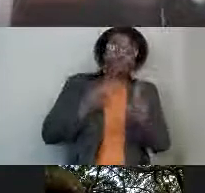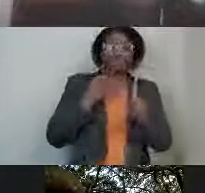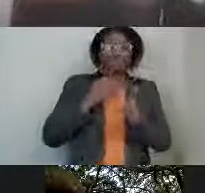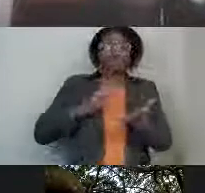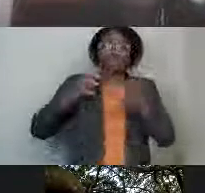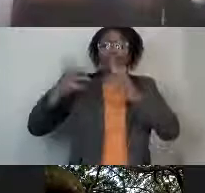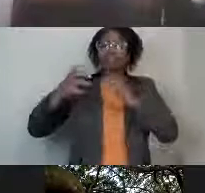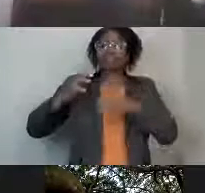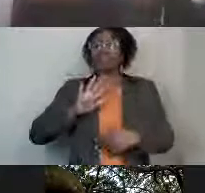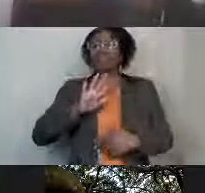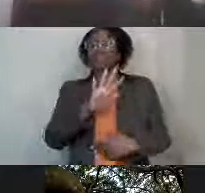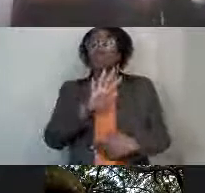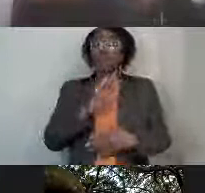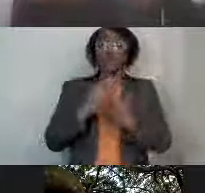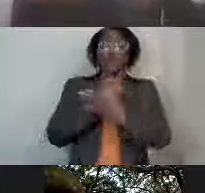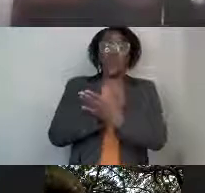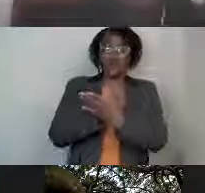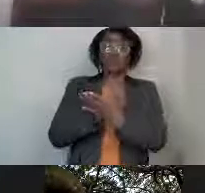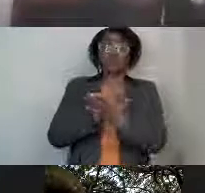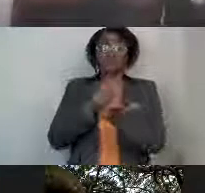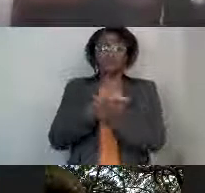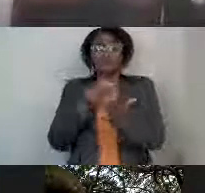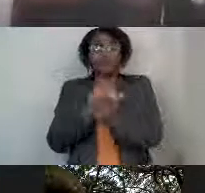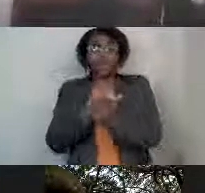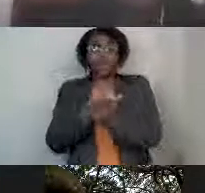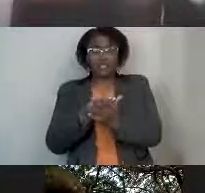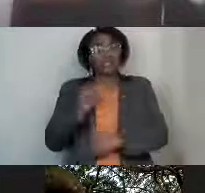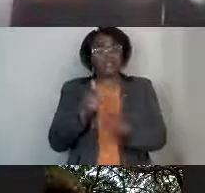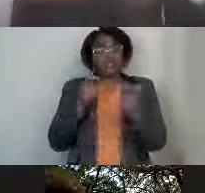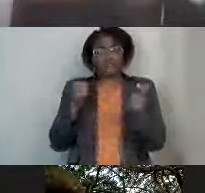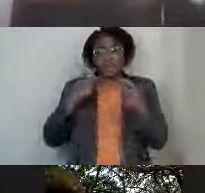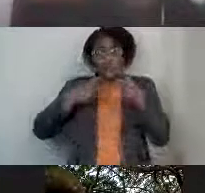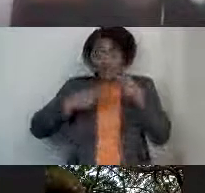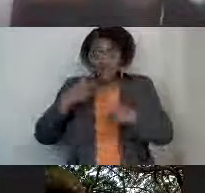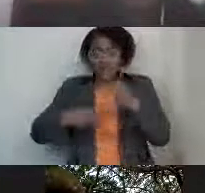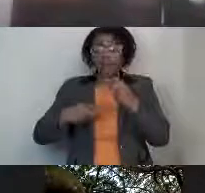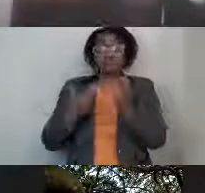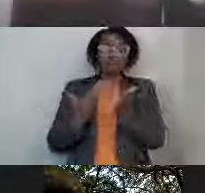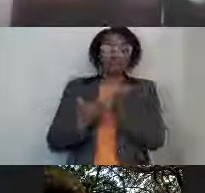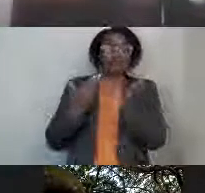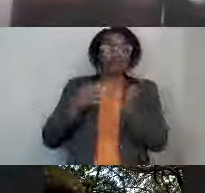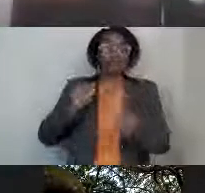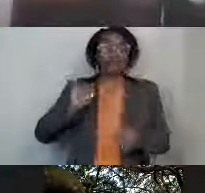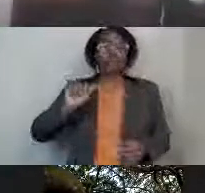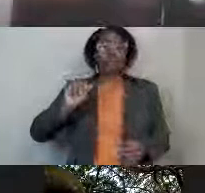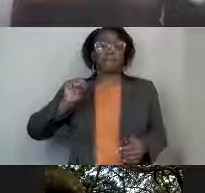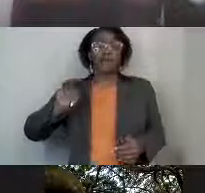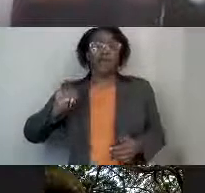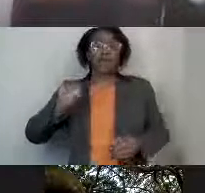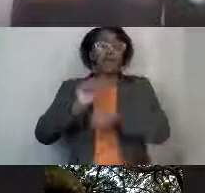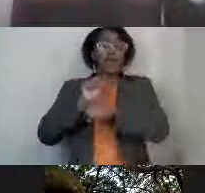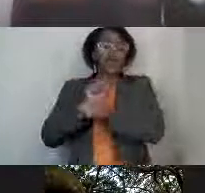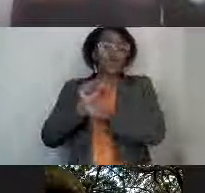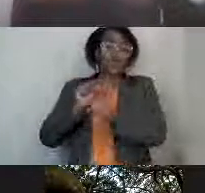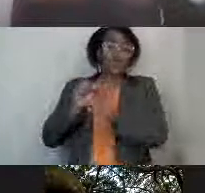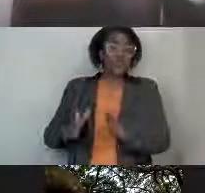disruption in their wages. And so this is a huge issue and really speaks to the work of Miami Workers Center, really working and building with